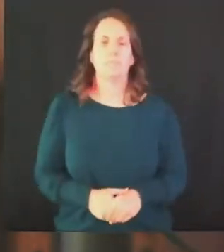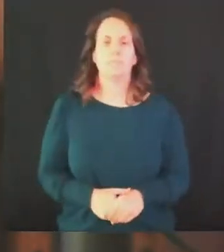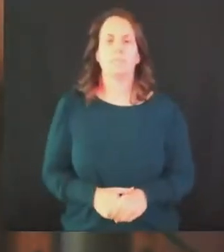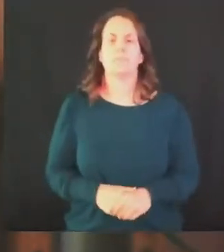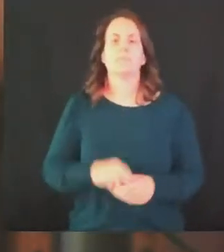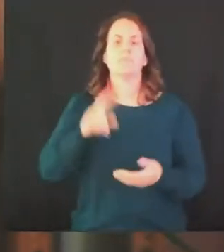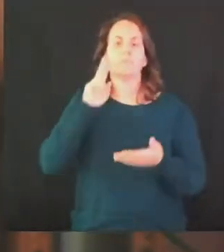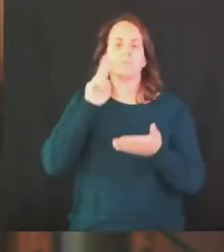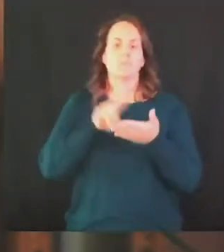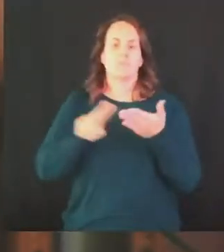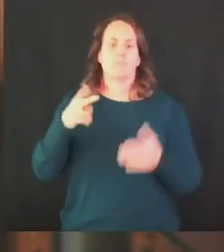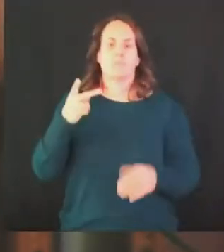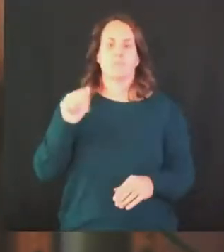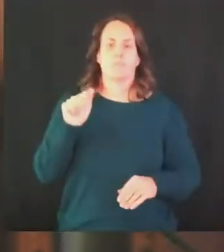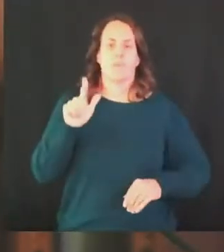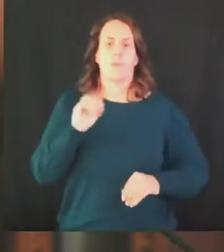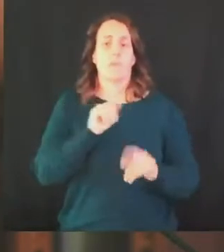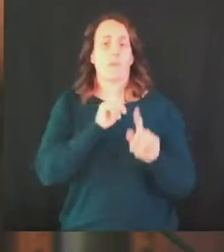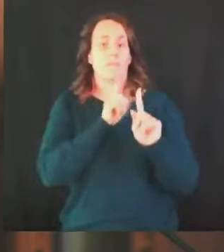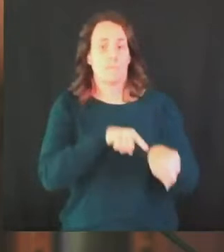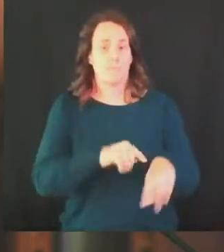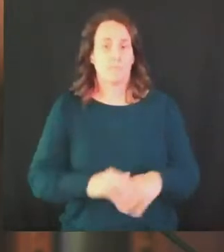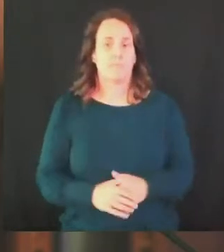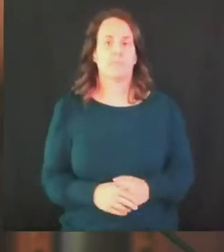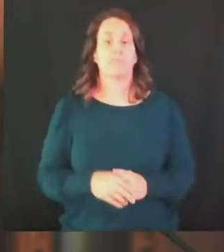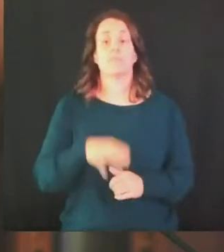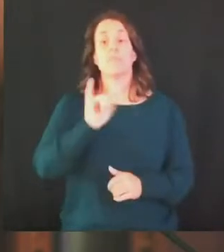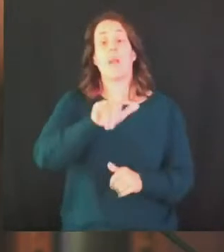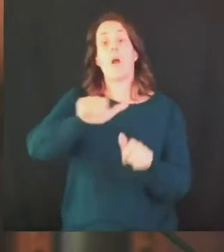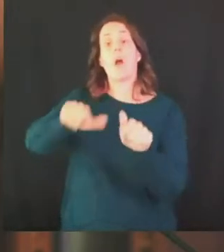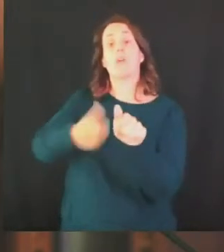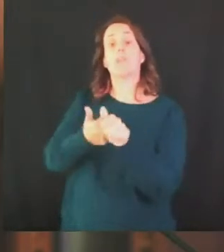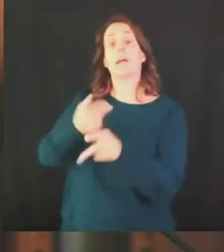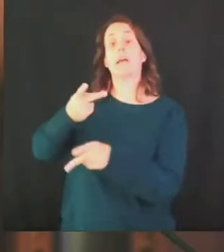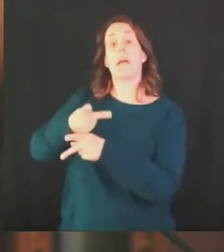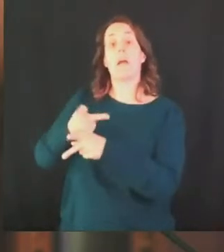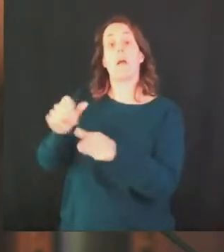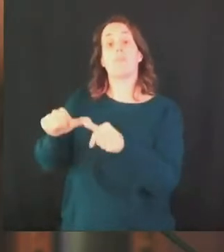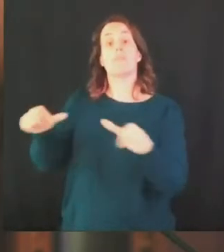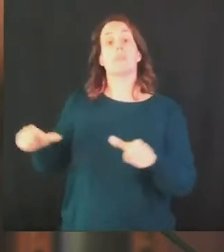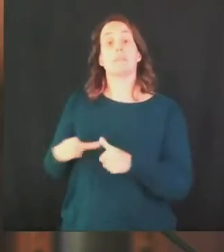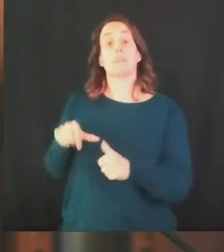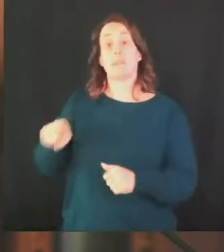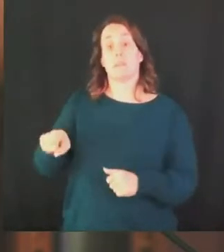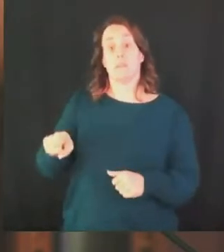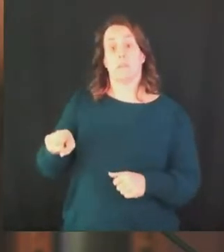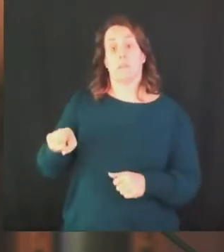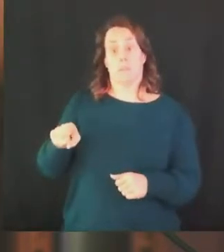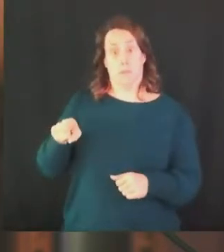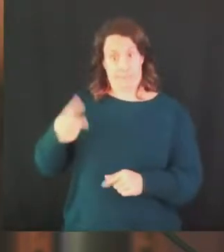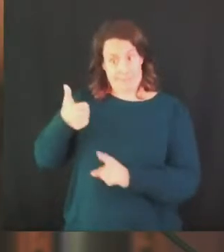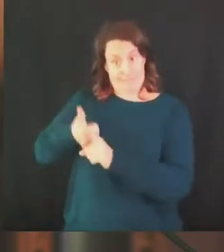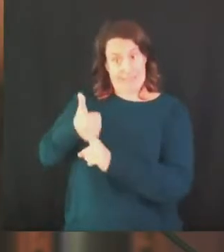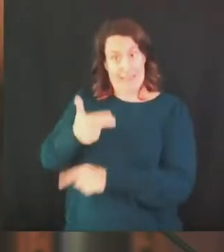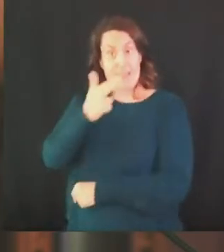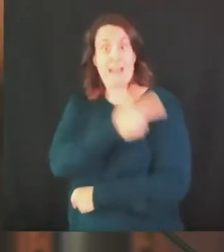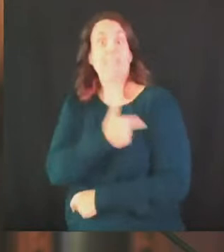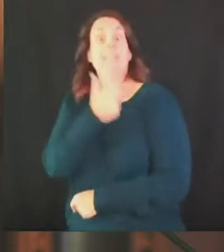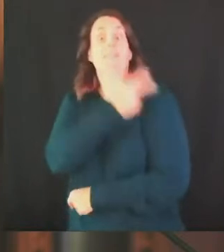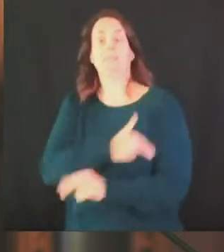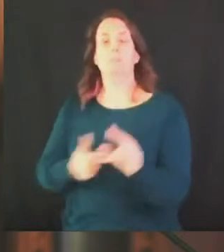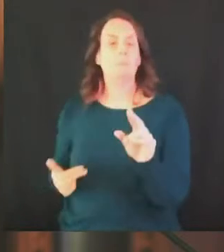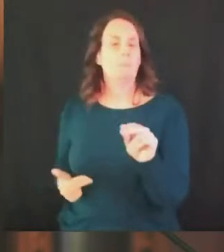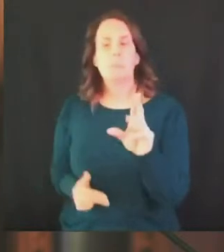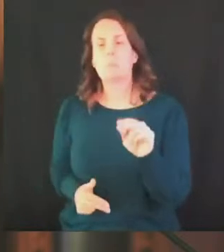is not a full-fledged hospital. It is designed to treat COVID patients who need who are on their road to recovery and